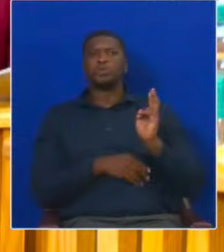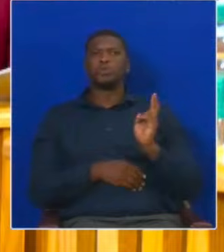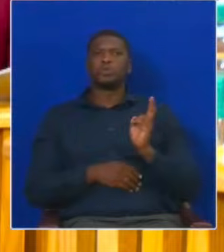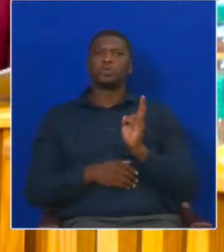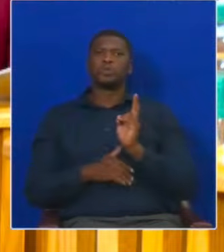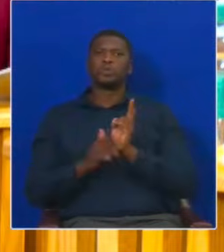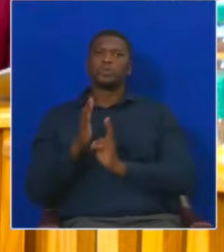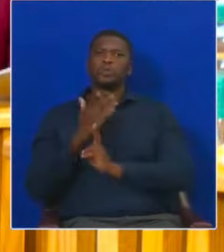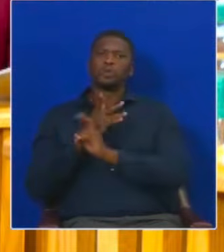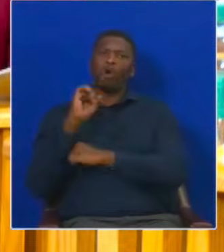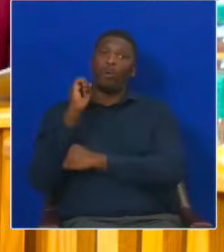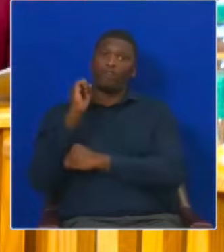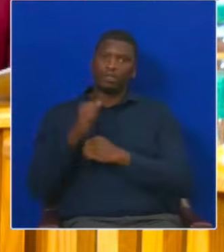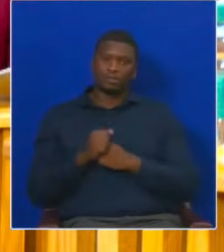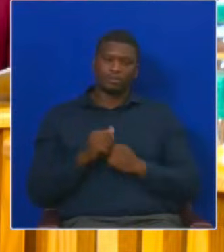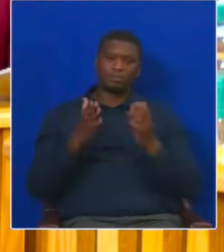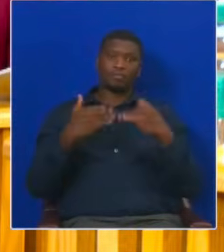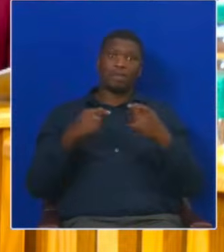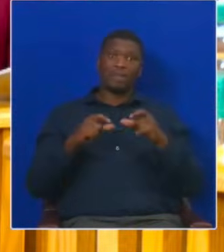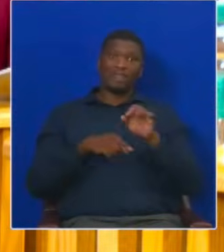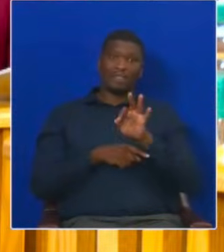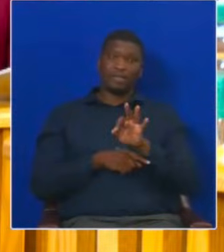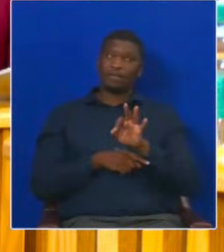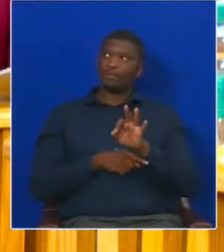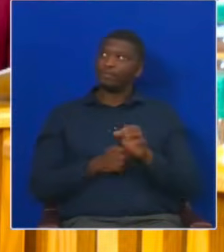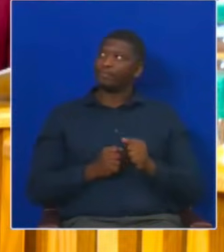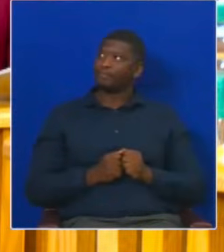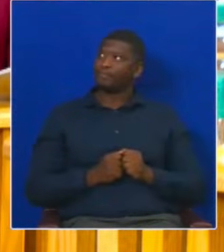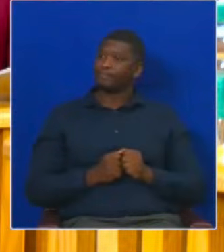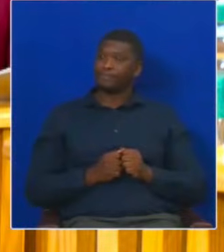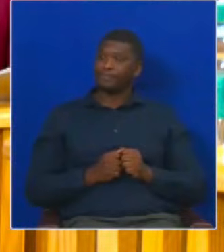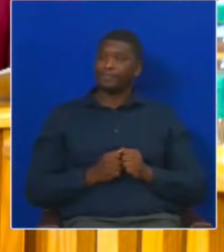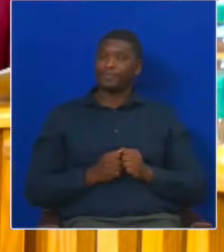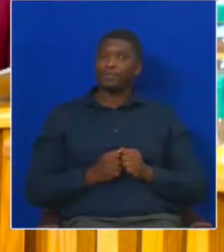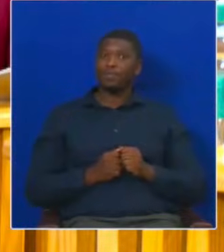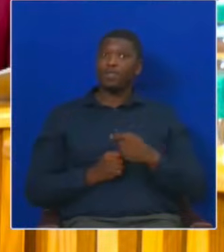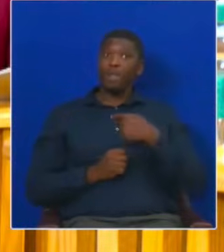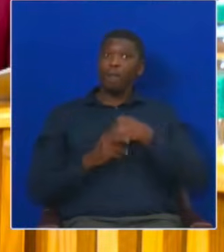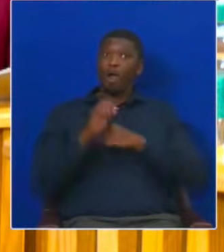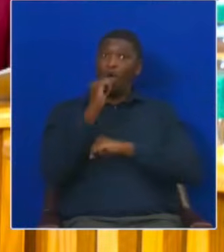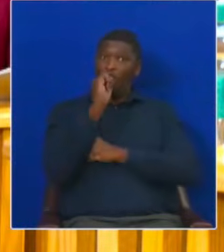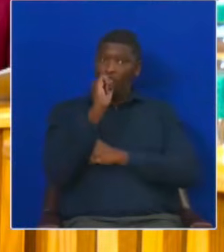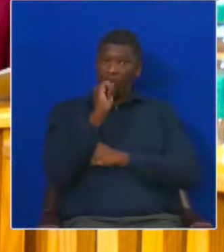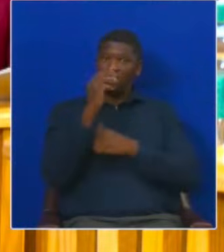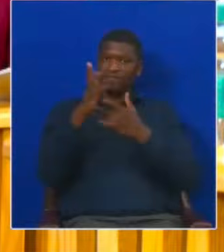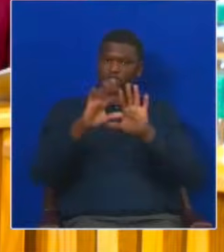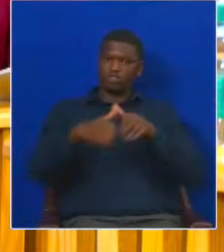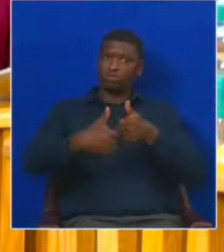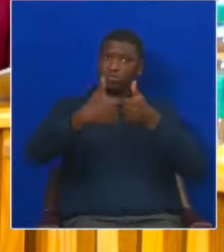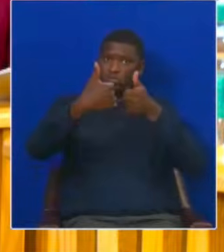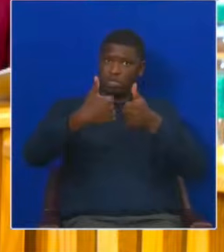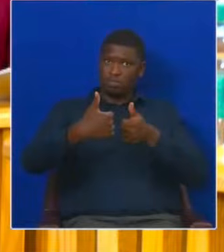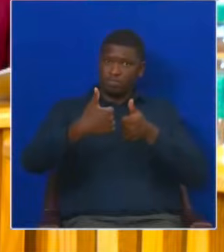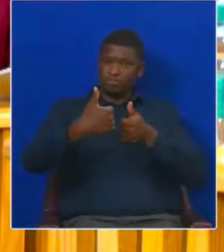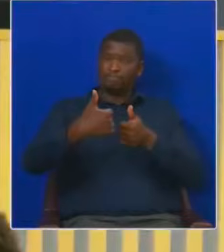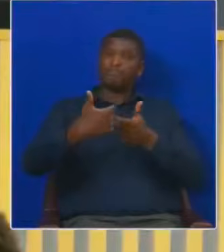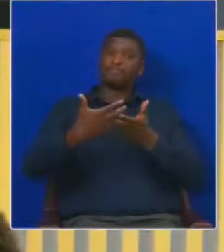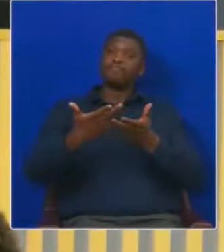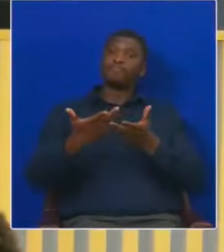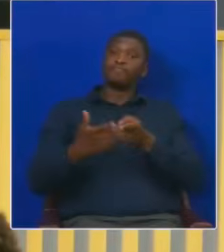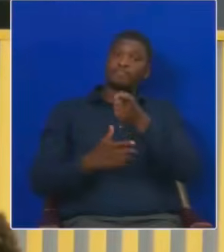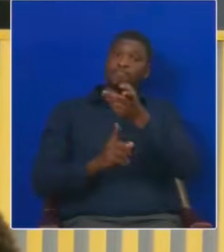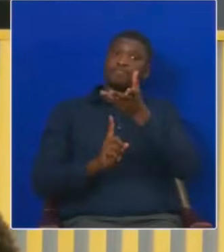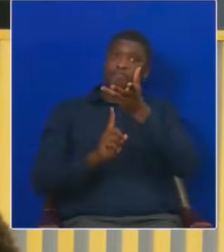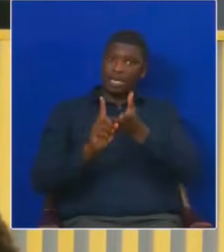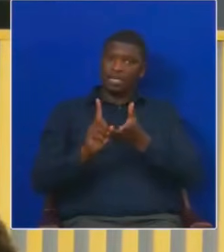Paragraph 3. At my office, the unknown African male then introduced himself to me